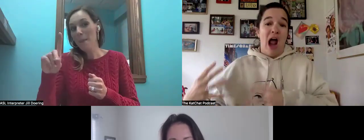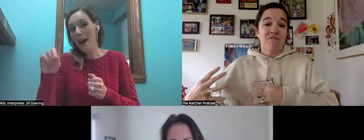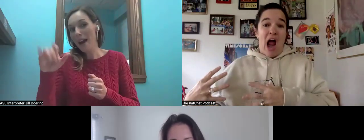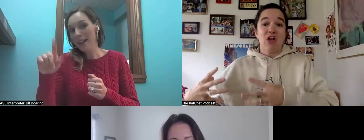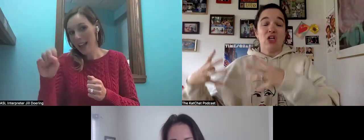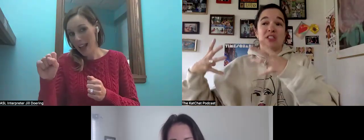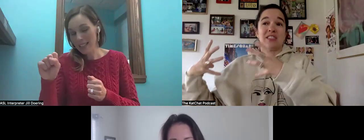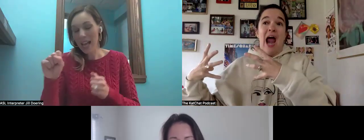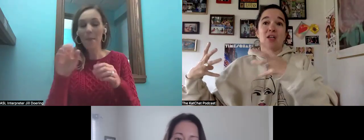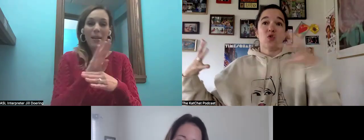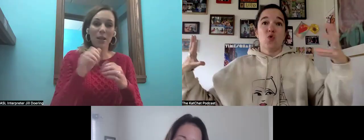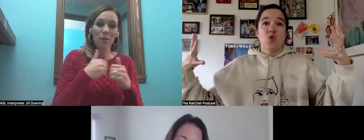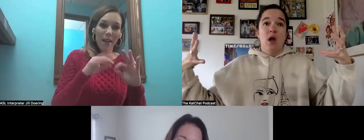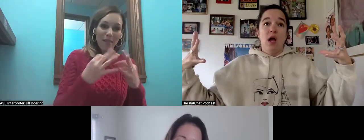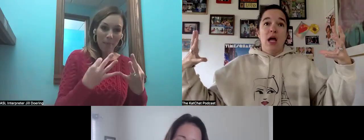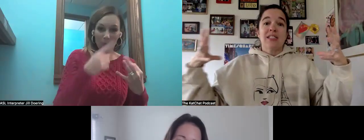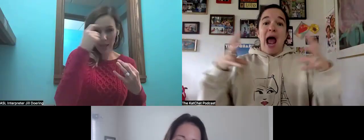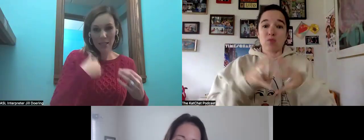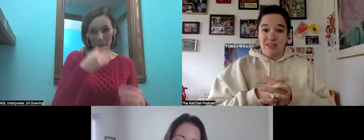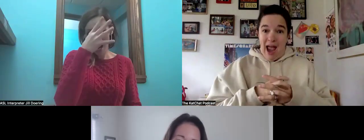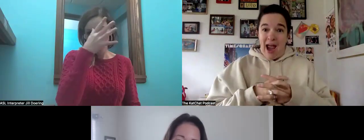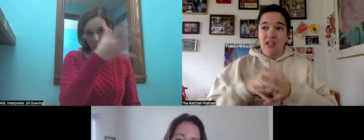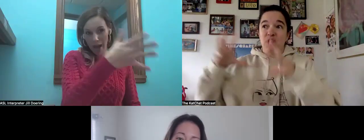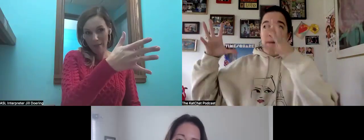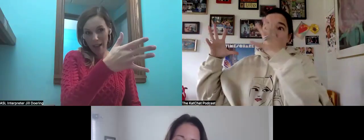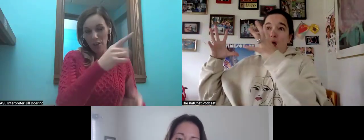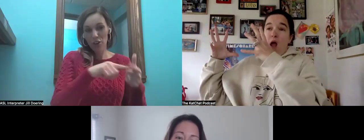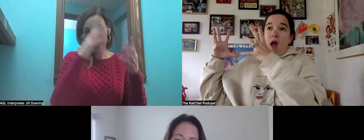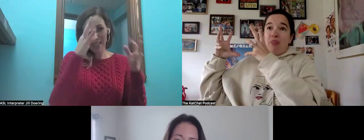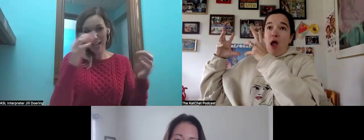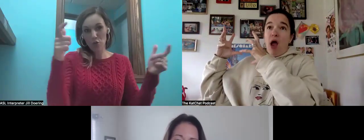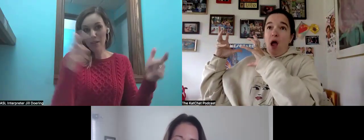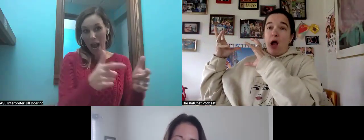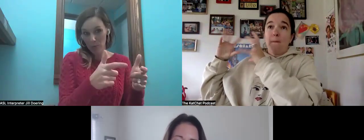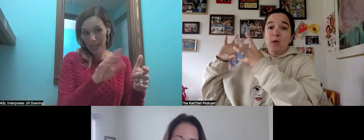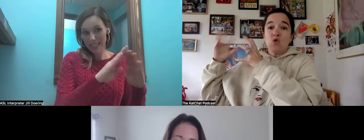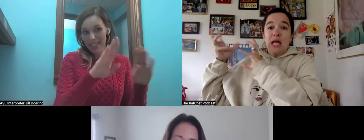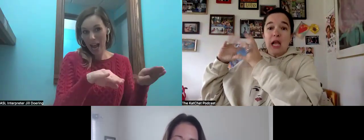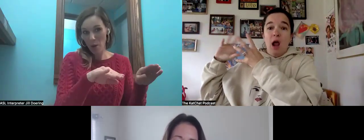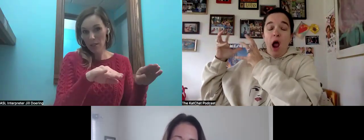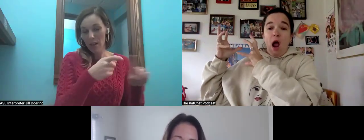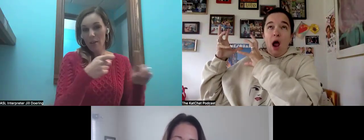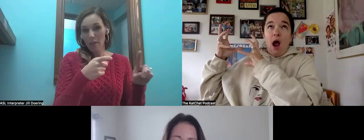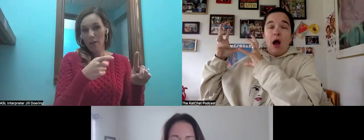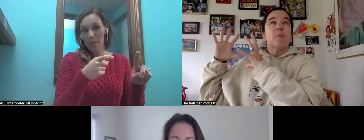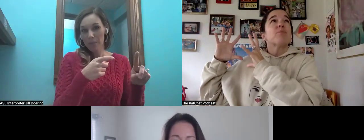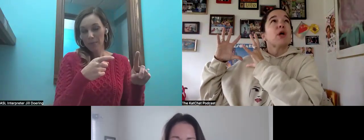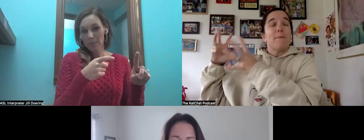because my grandfather decided to downsize from the